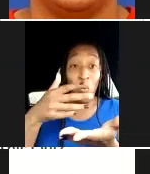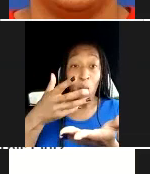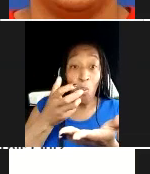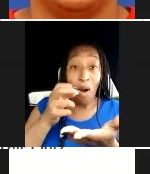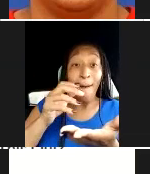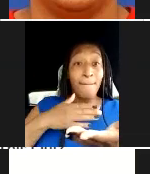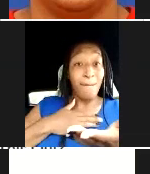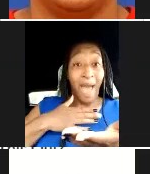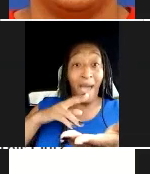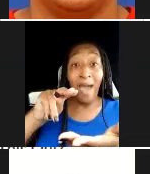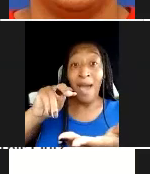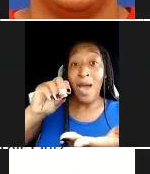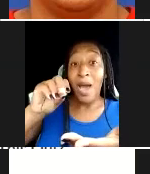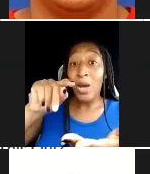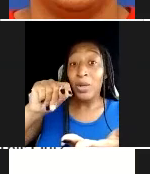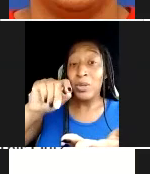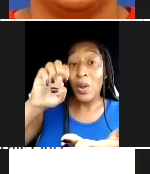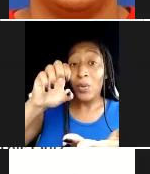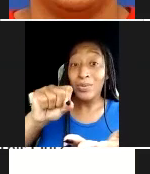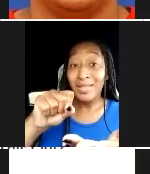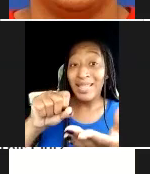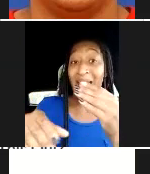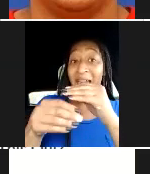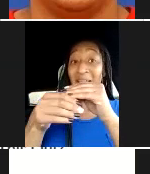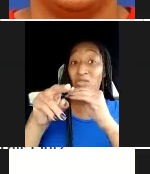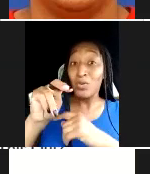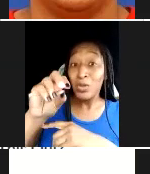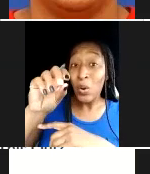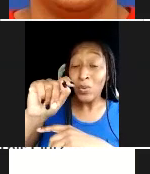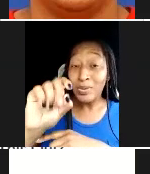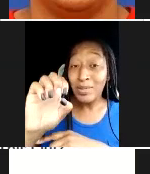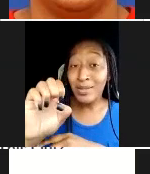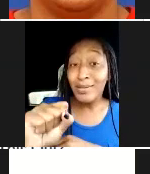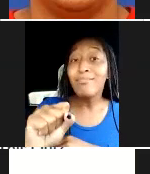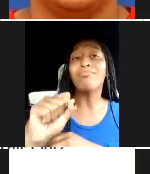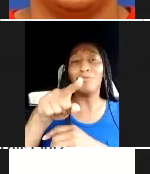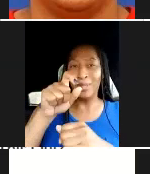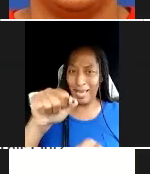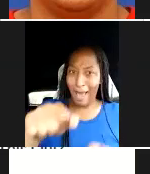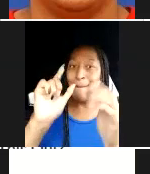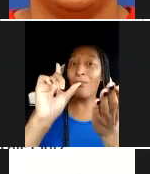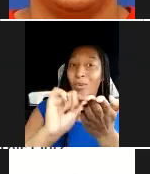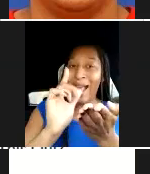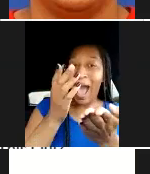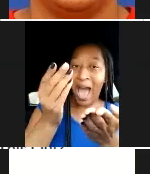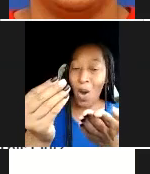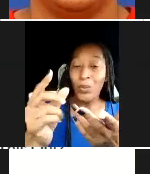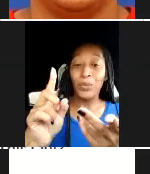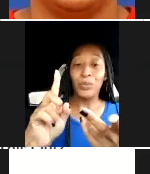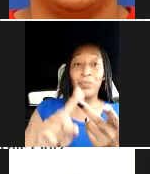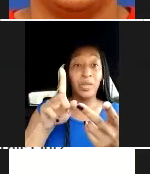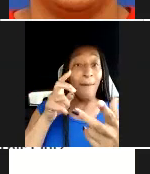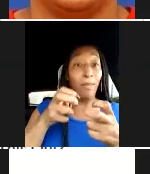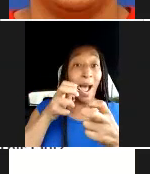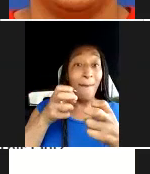the problem sets and discussions, you have access to any of that material, but it has to be printed because you can't